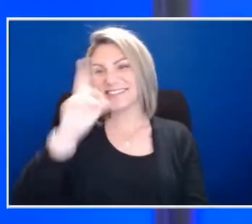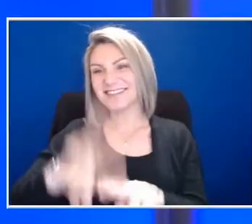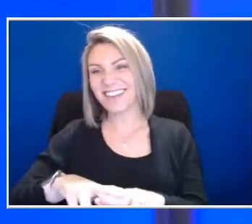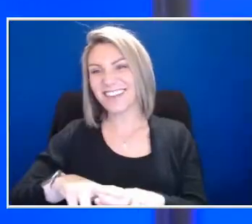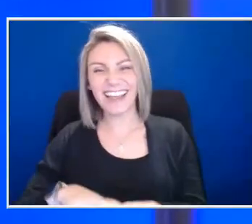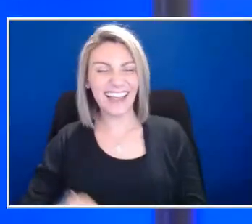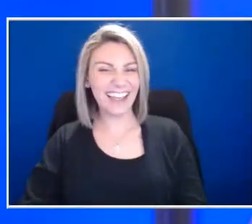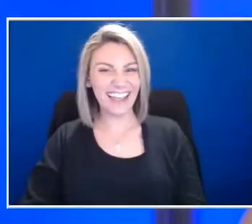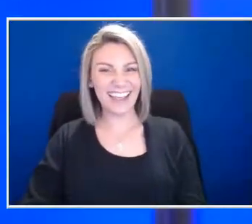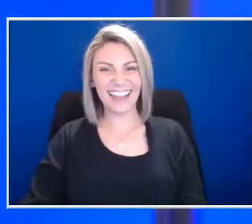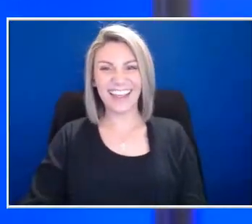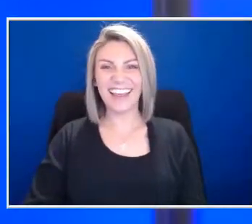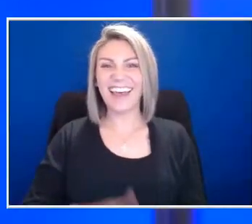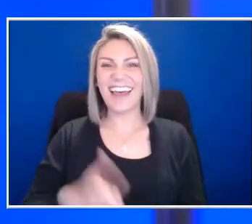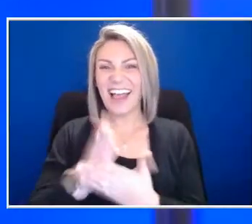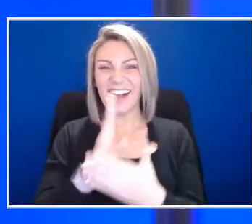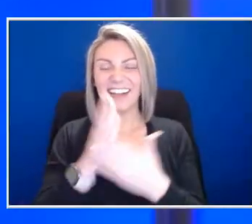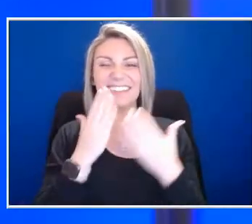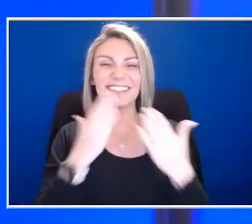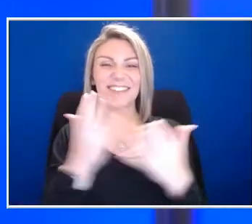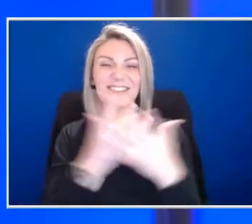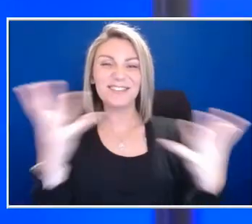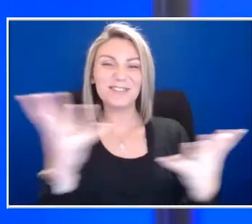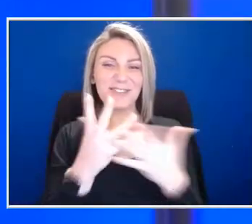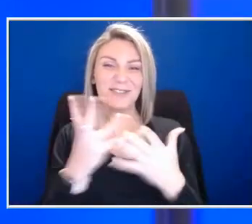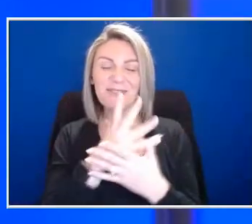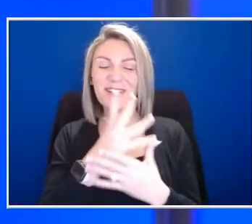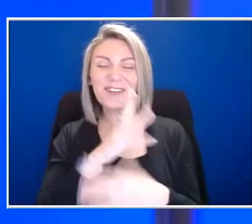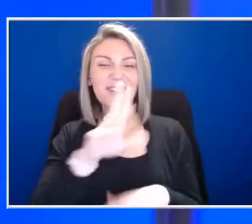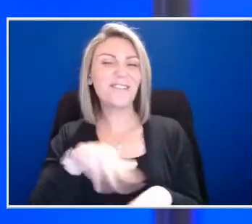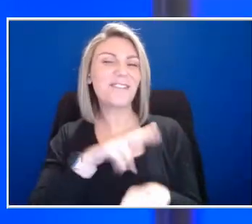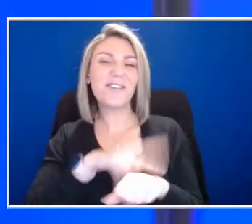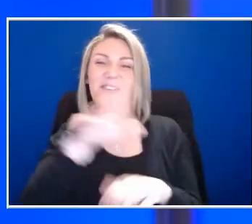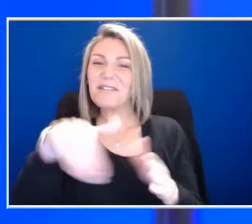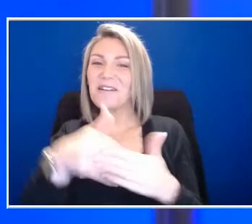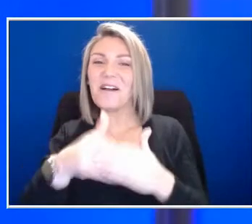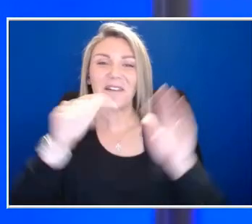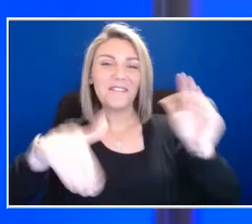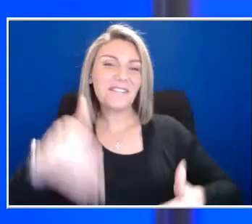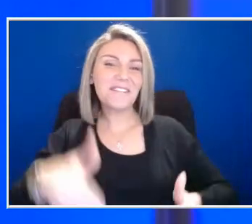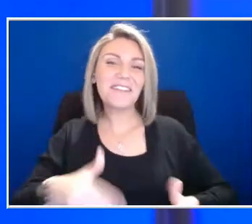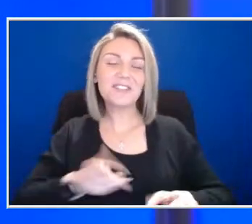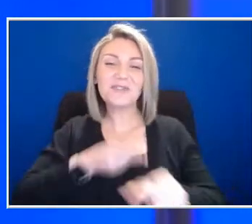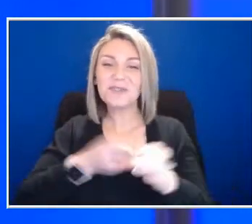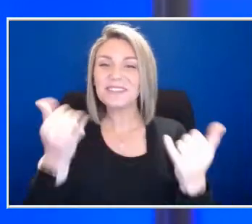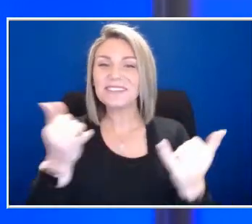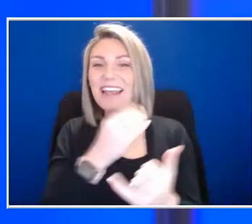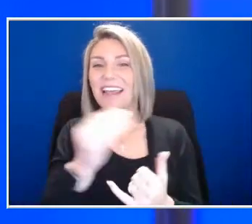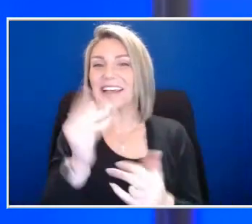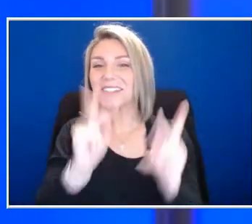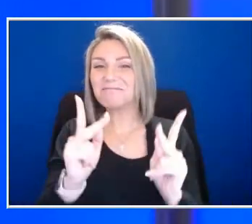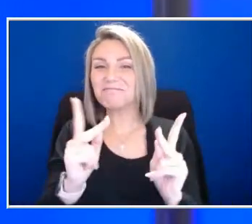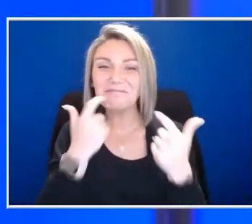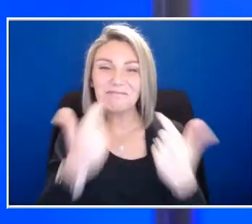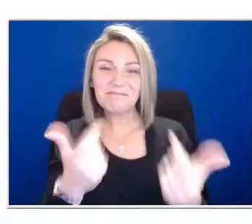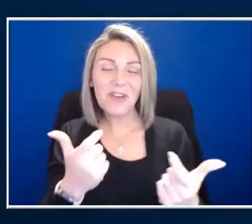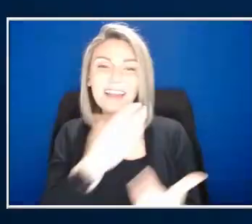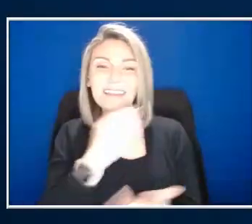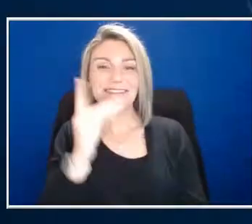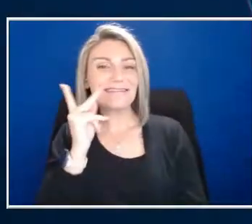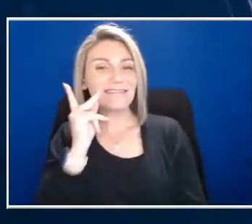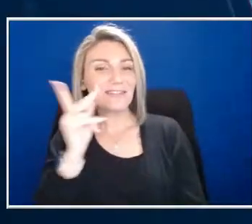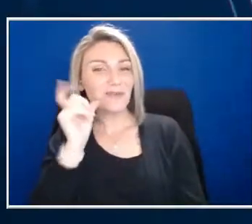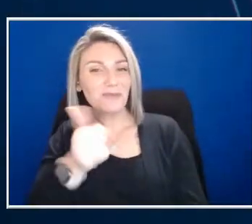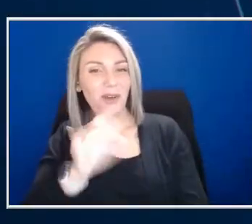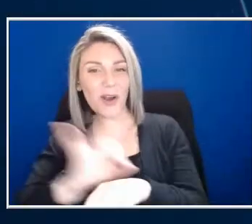Alexis, thank you so much. And thank you, of course, to all of our guests for being with us today and our viewers for your questions. We'll see you back here tomorrow at 8. Coming